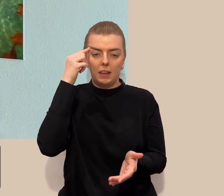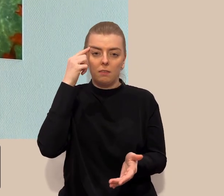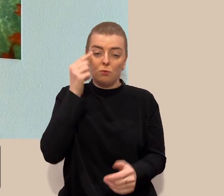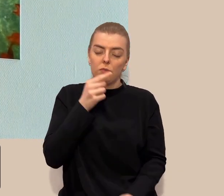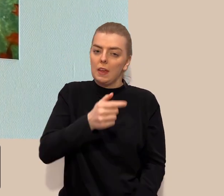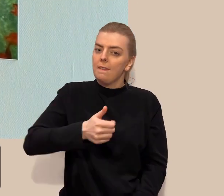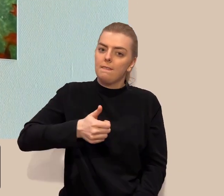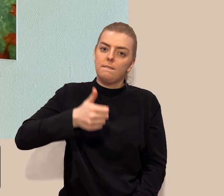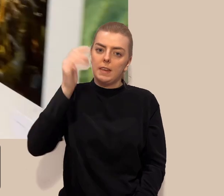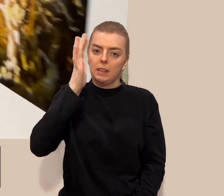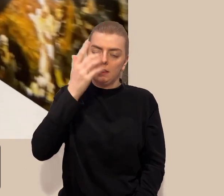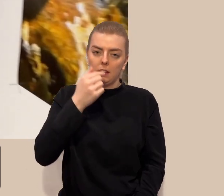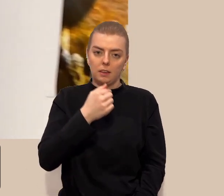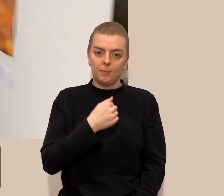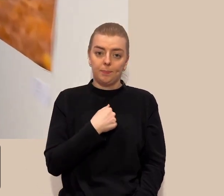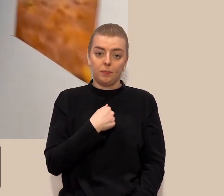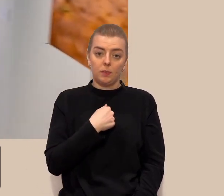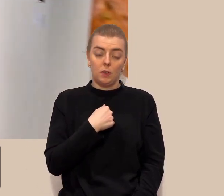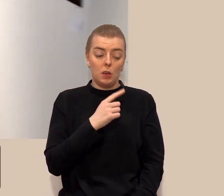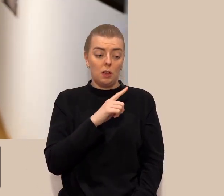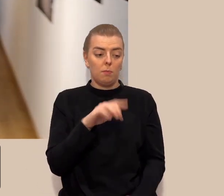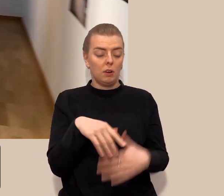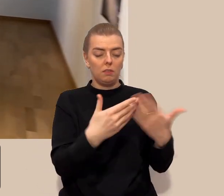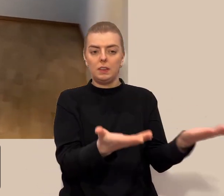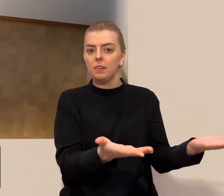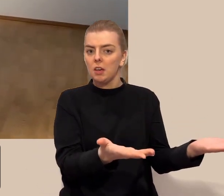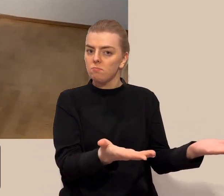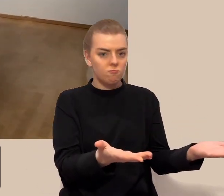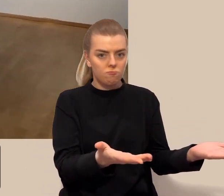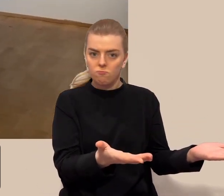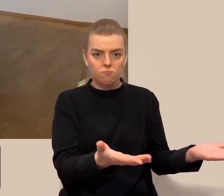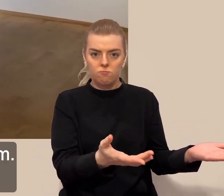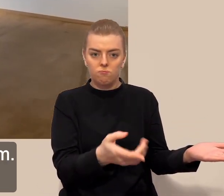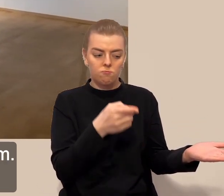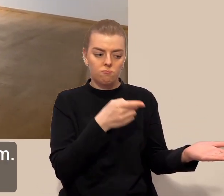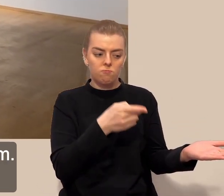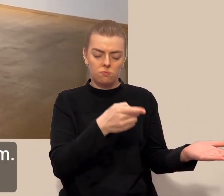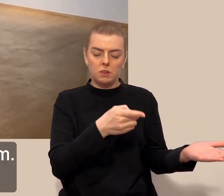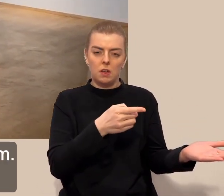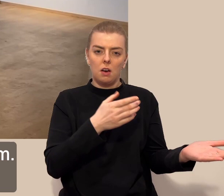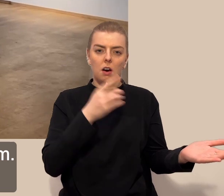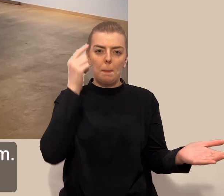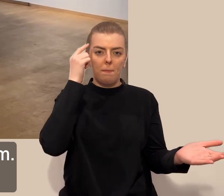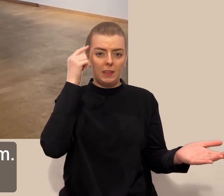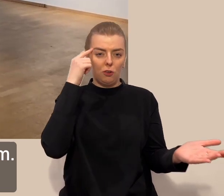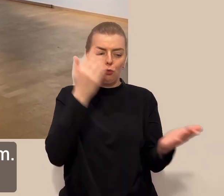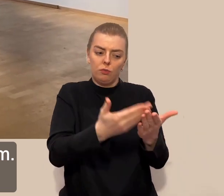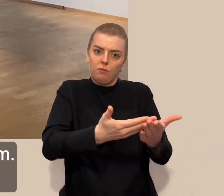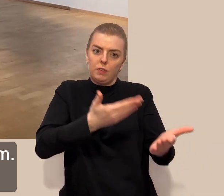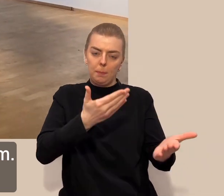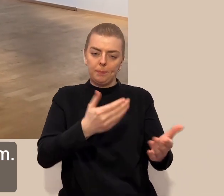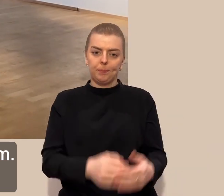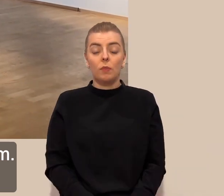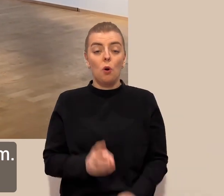behind the work that everybody does. And that's like, for me that's really important. That it's not just gestural. That there's a real